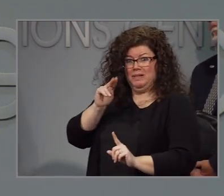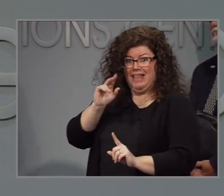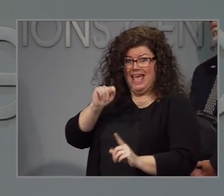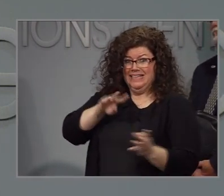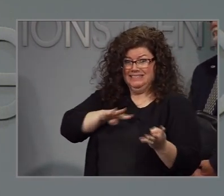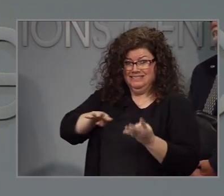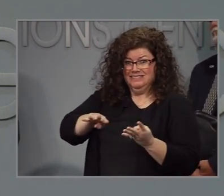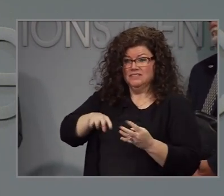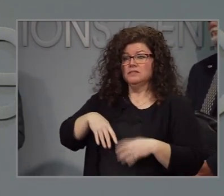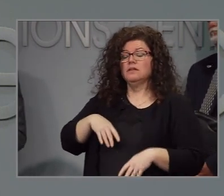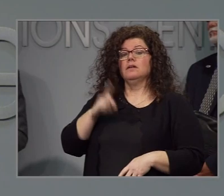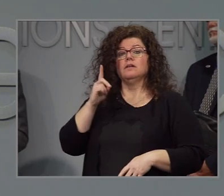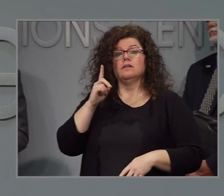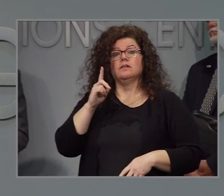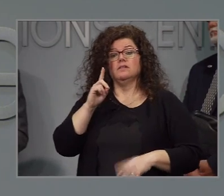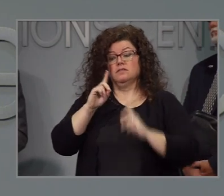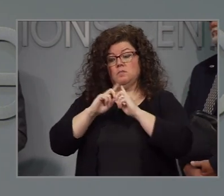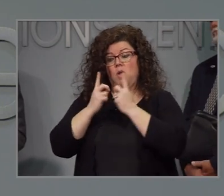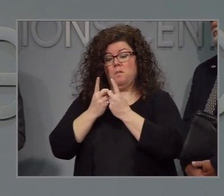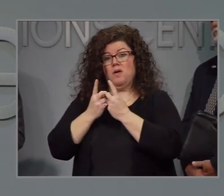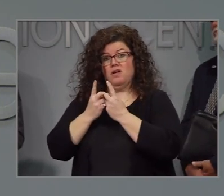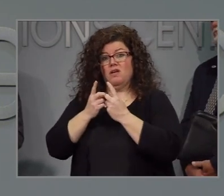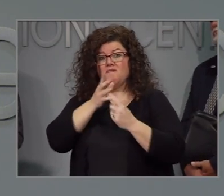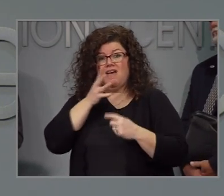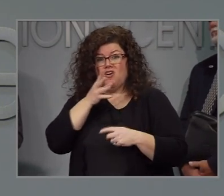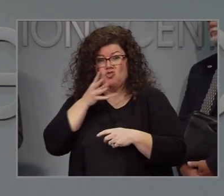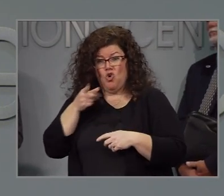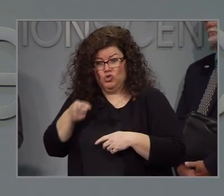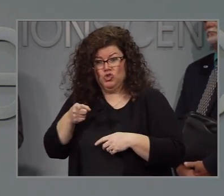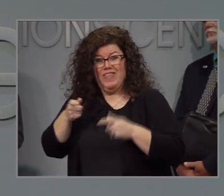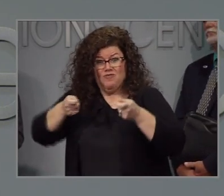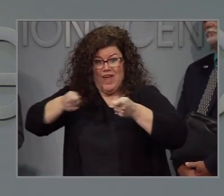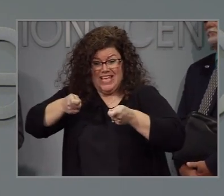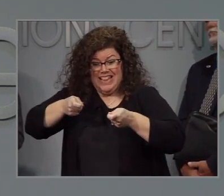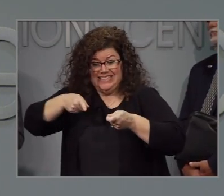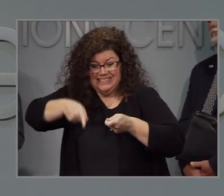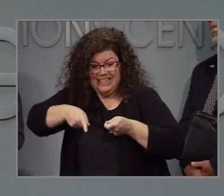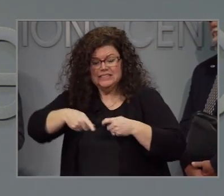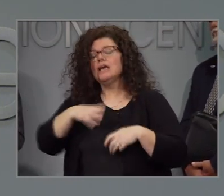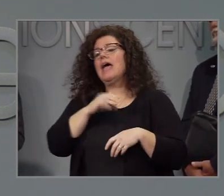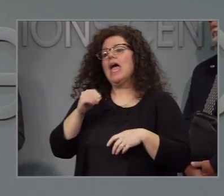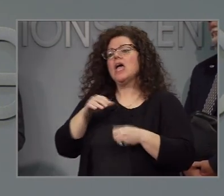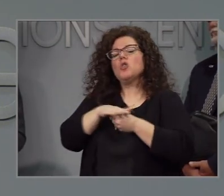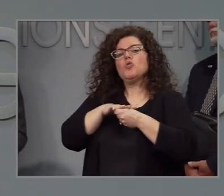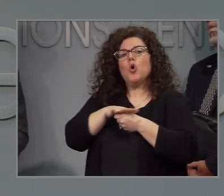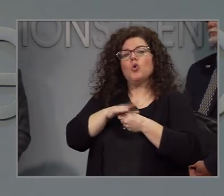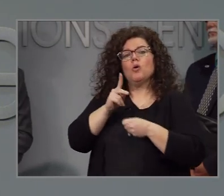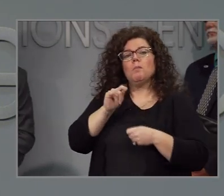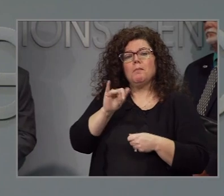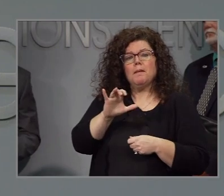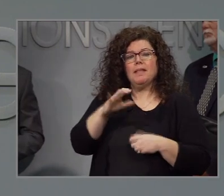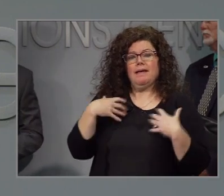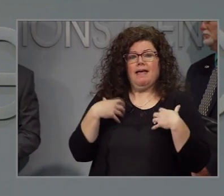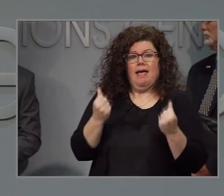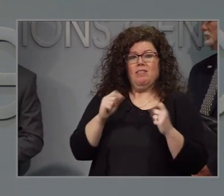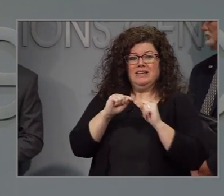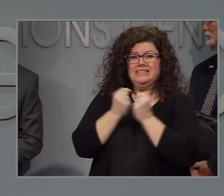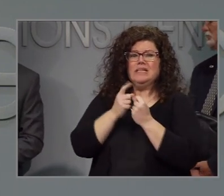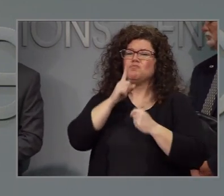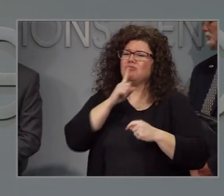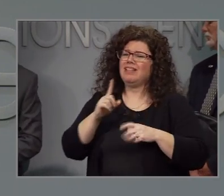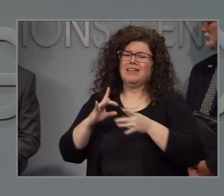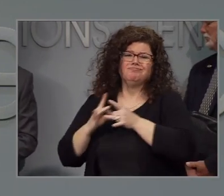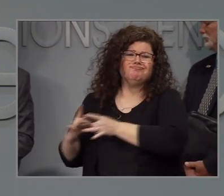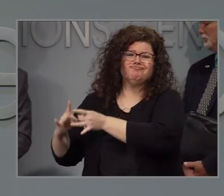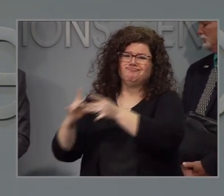our Department of Agriculture that regulates this industry, and our local public health team and state public health team. It's really been a collaborative